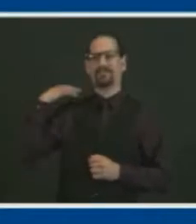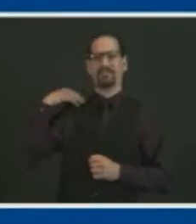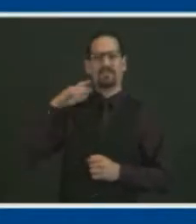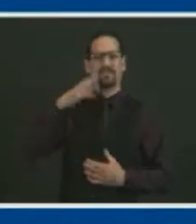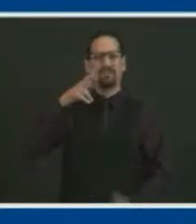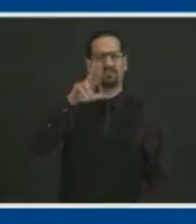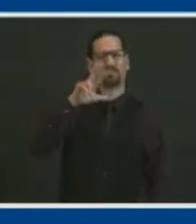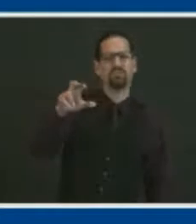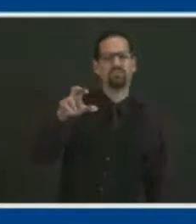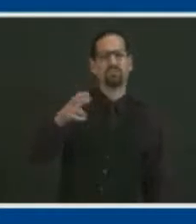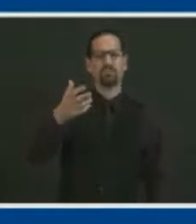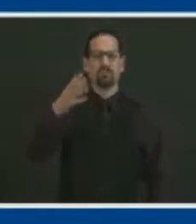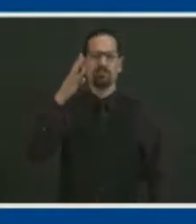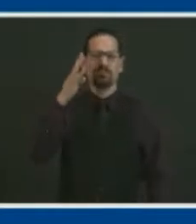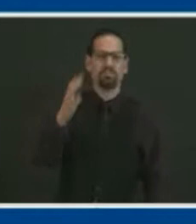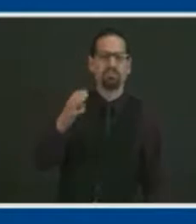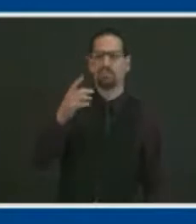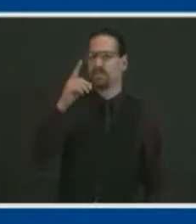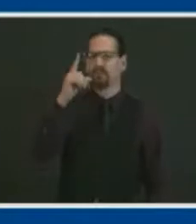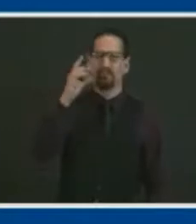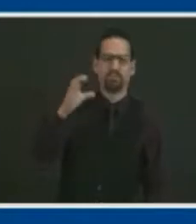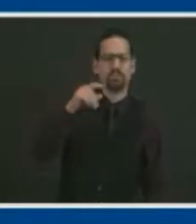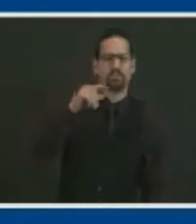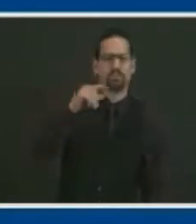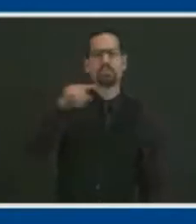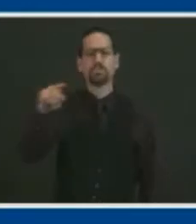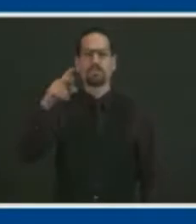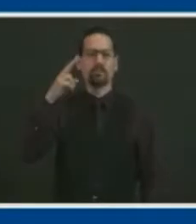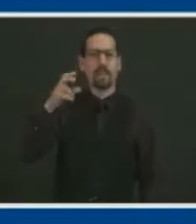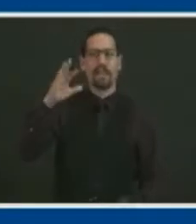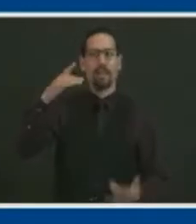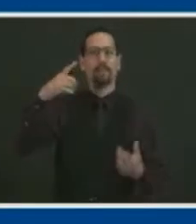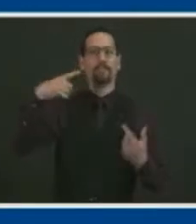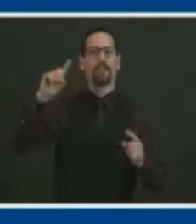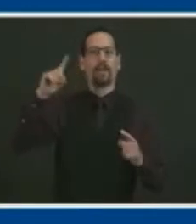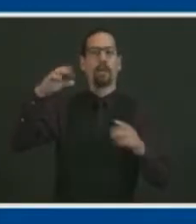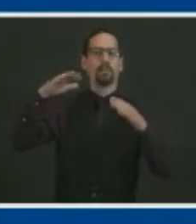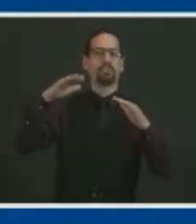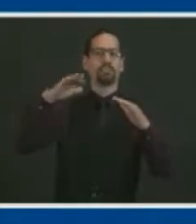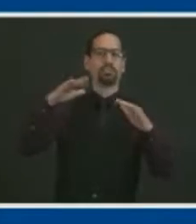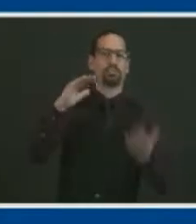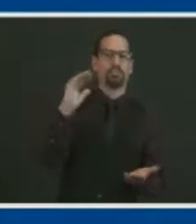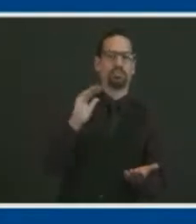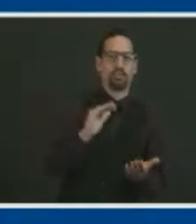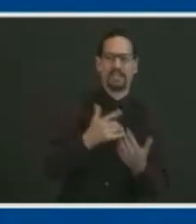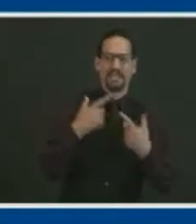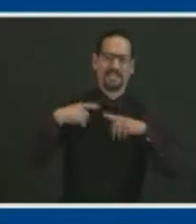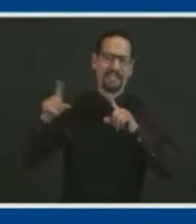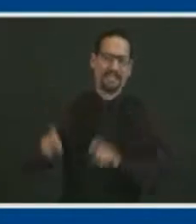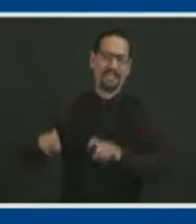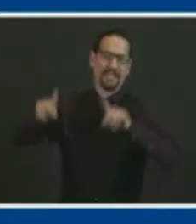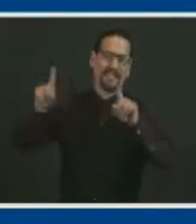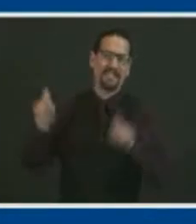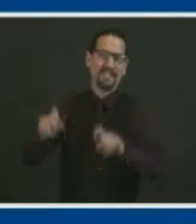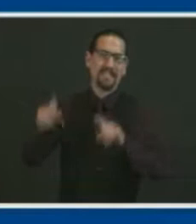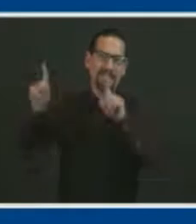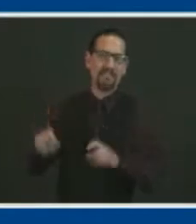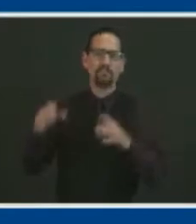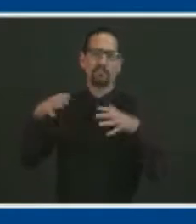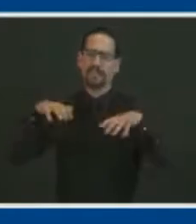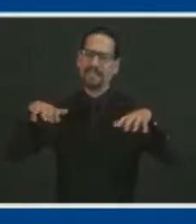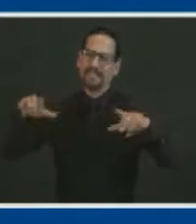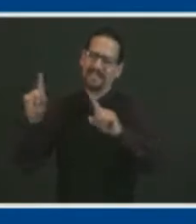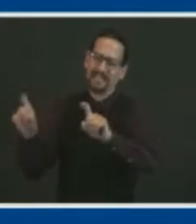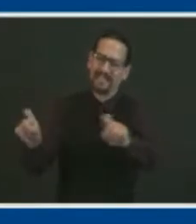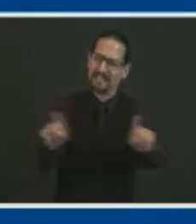400, hundreds of new cases a day. We are now testing more people, and I'm